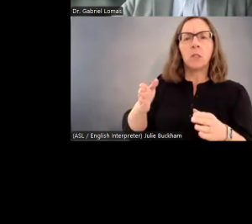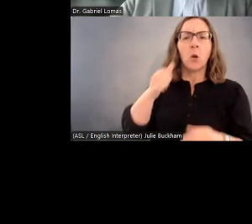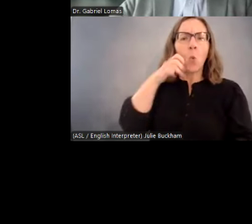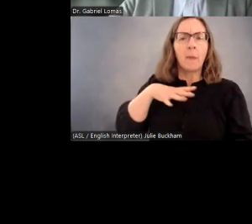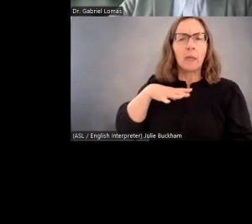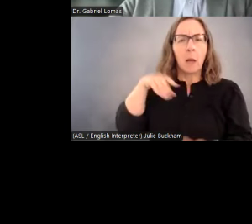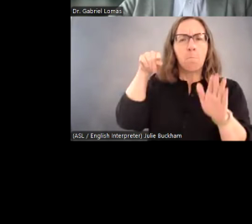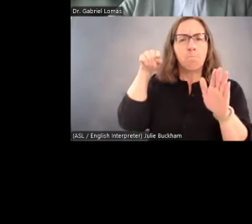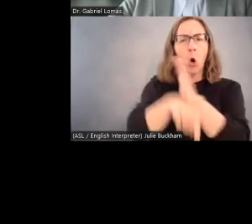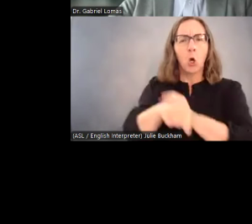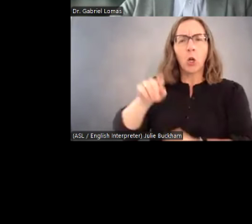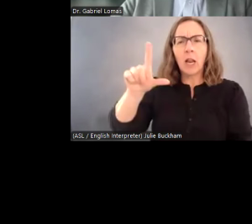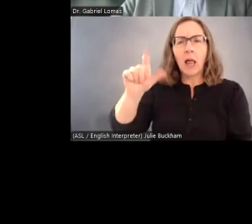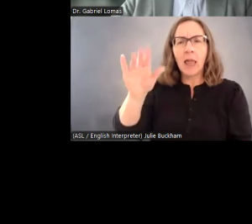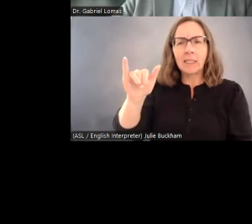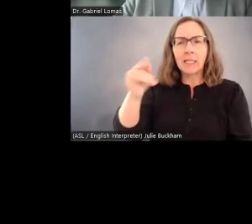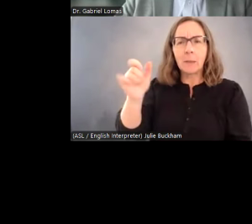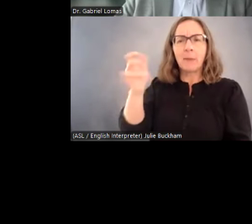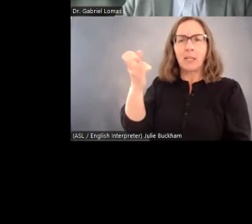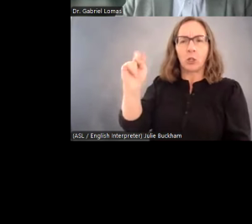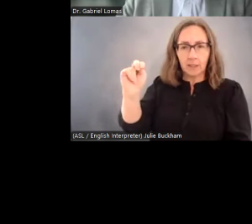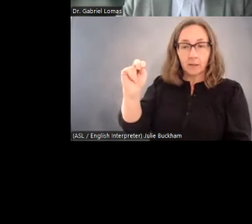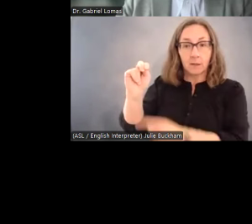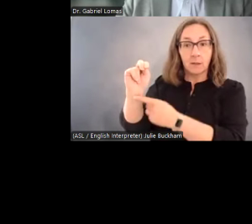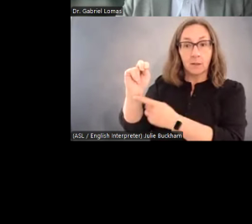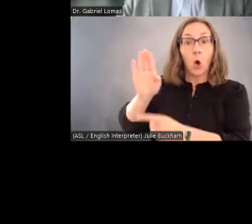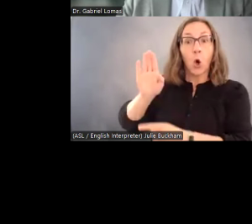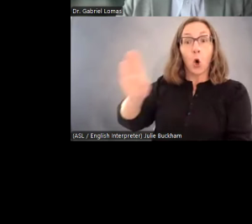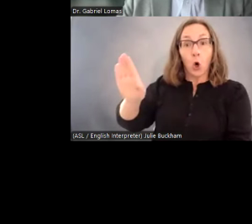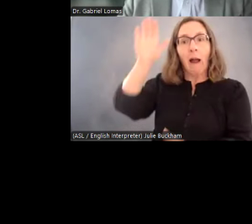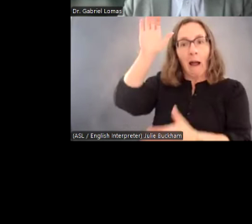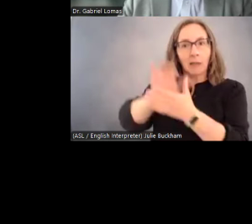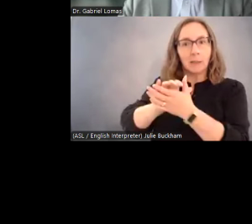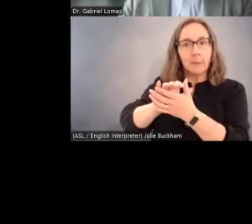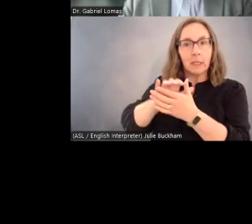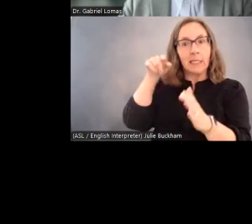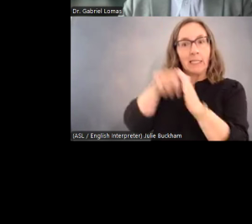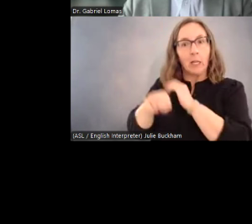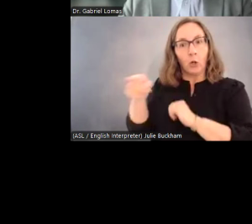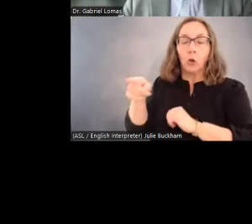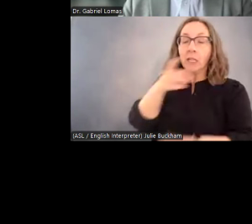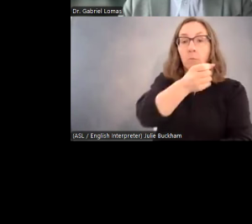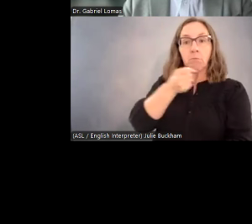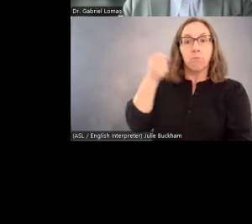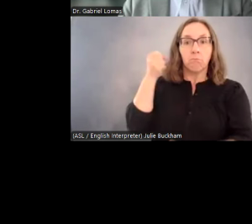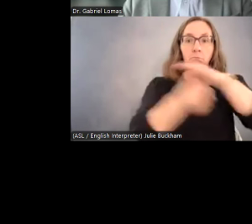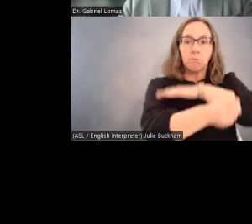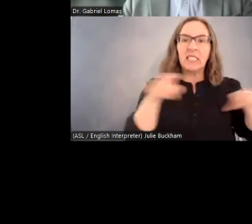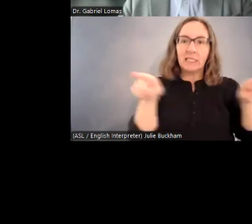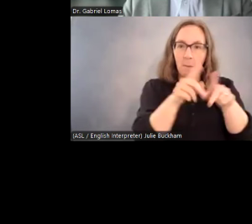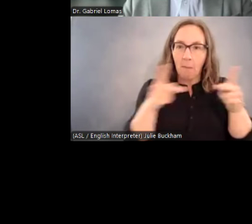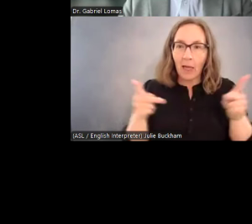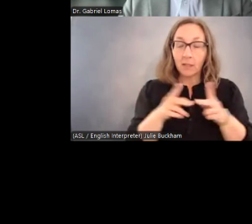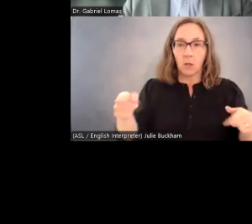family lived several hours away. It was not an intact family. By the time we realized that he was in prison, he was in the